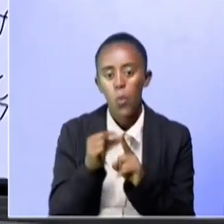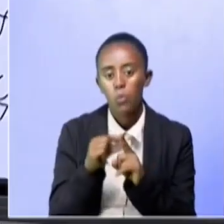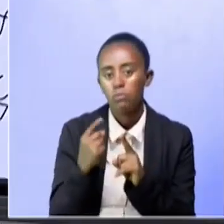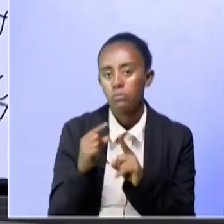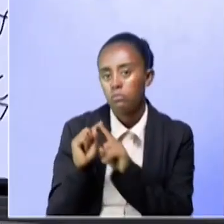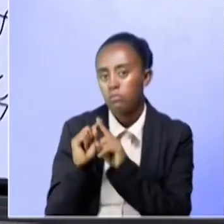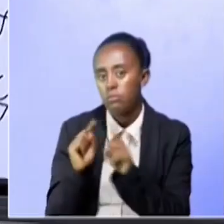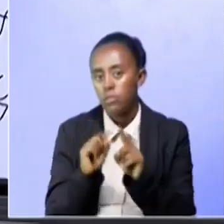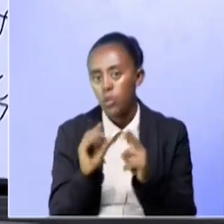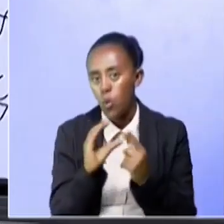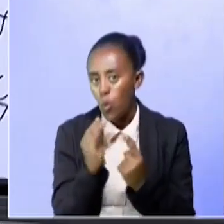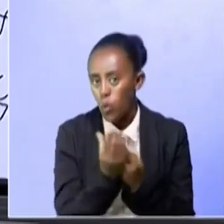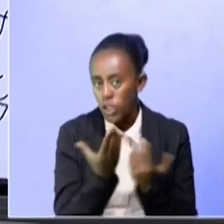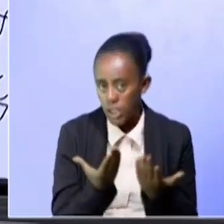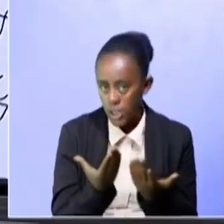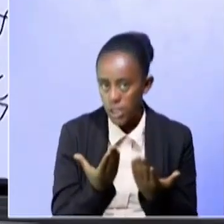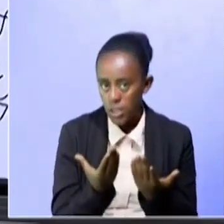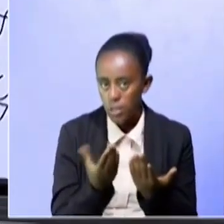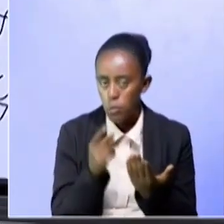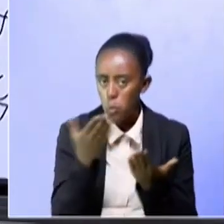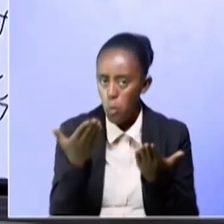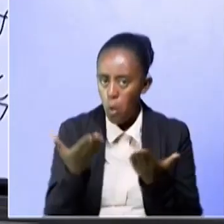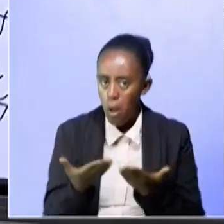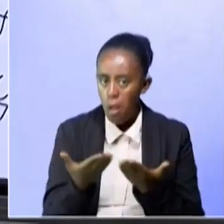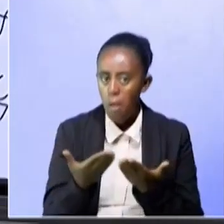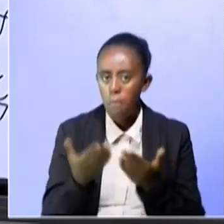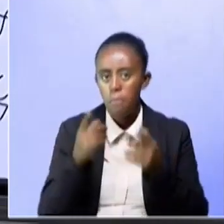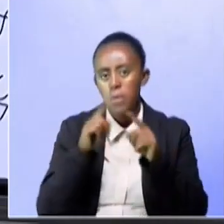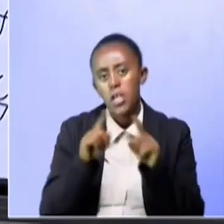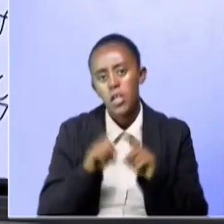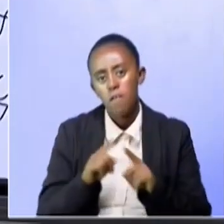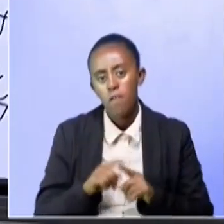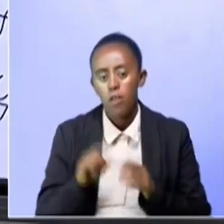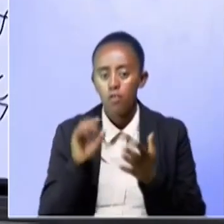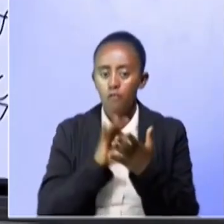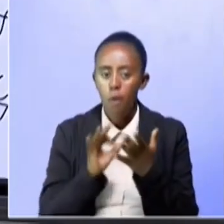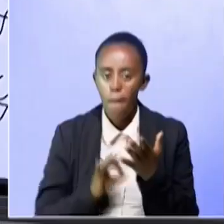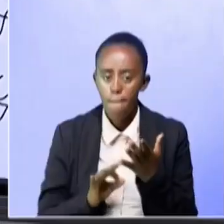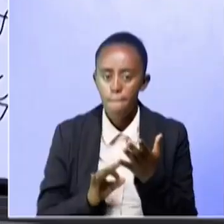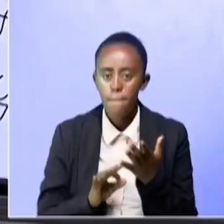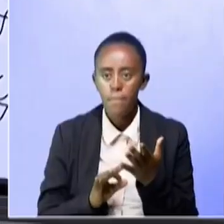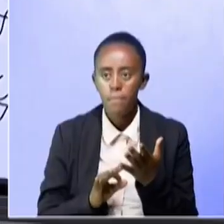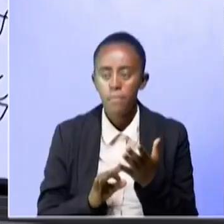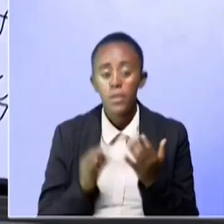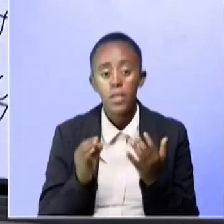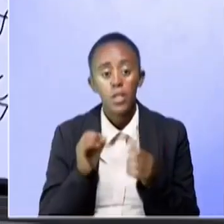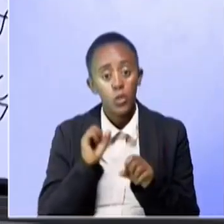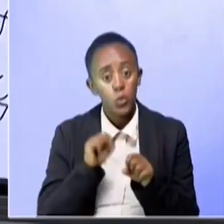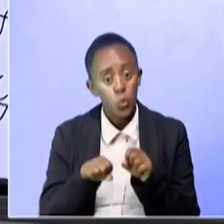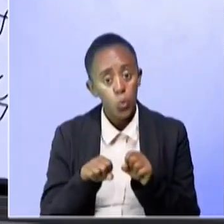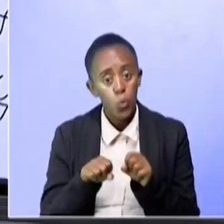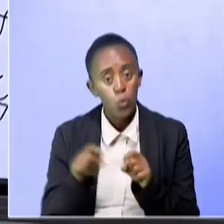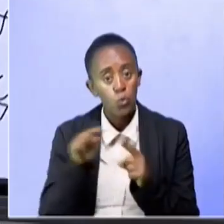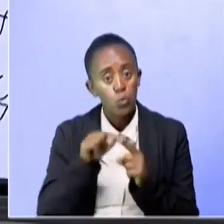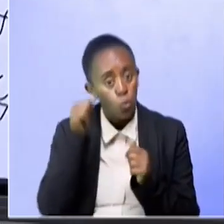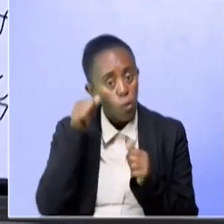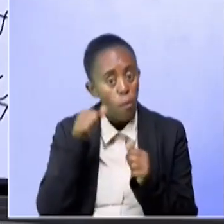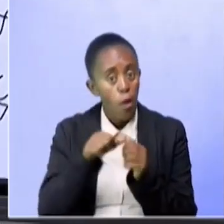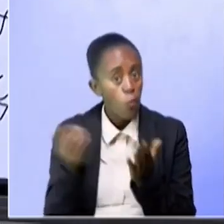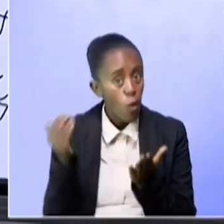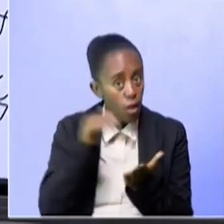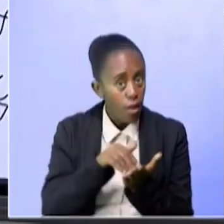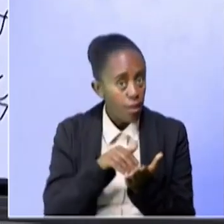contexts. But you are welcome to do your own sentence with different forms. So, to remind you again, it's